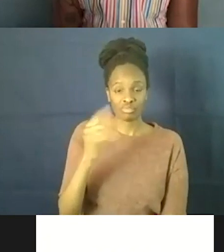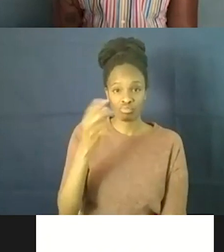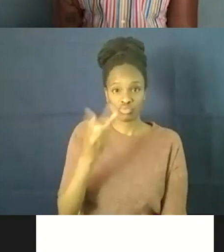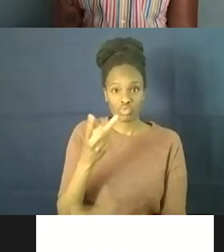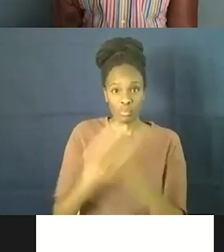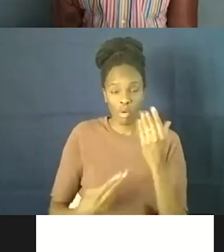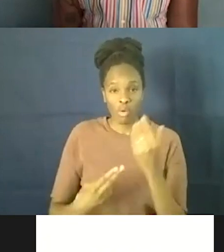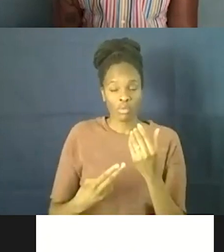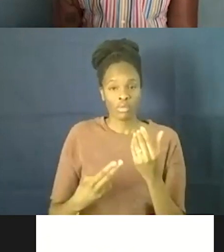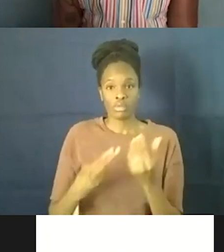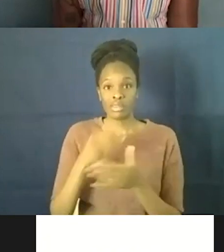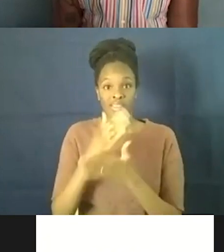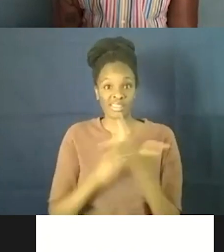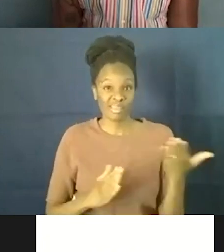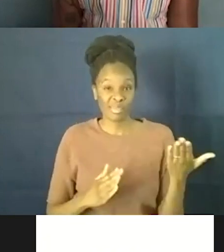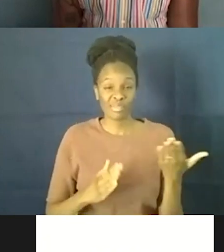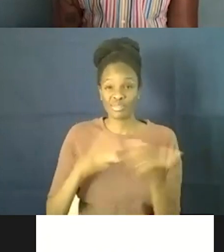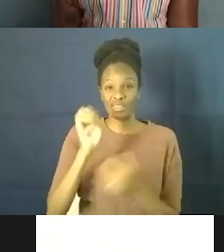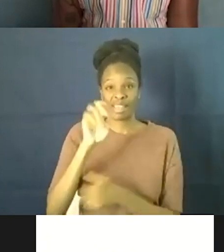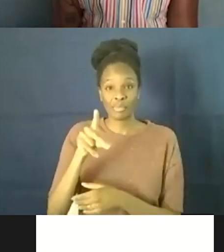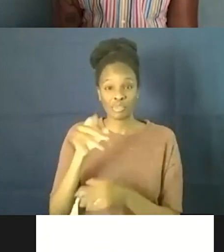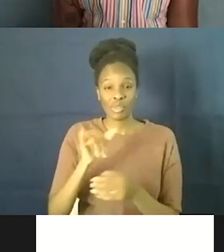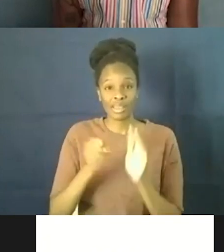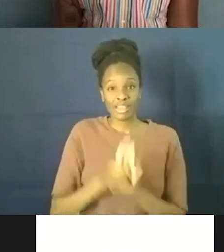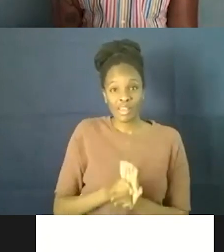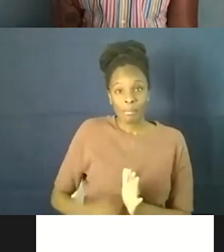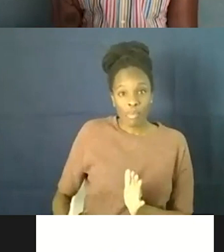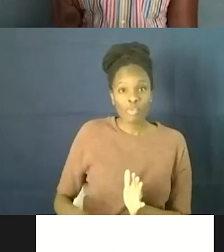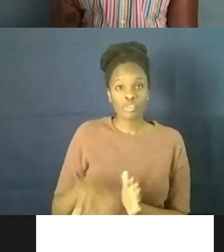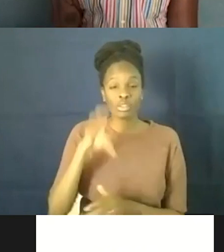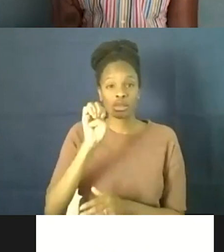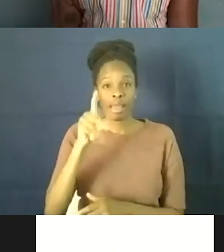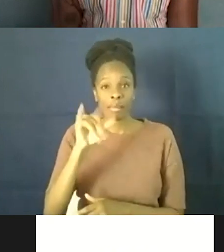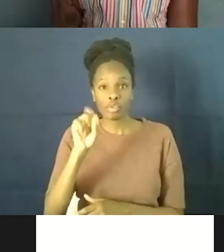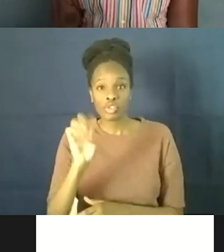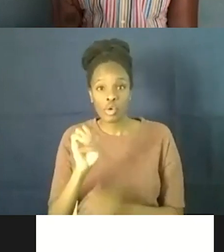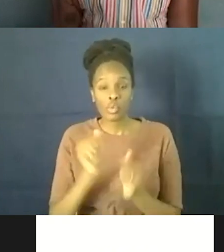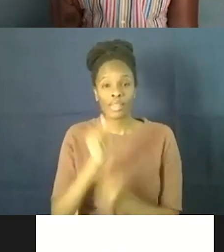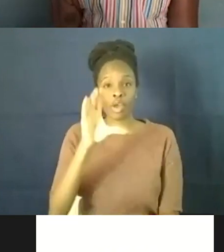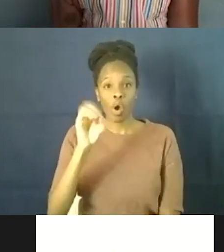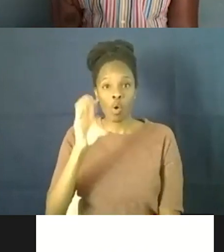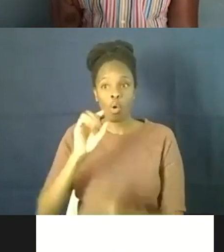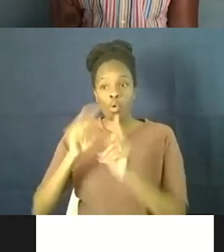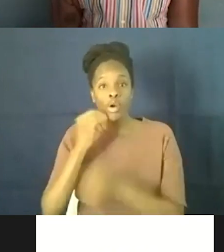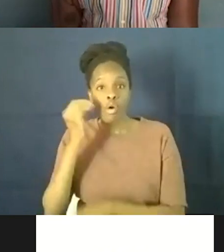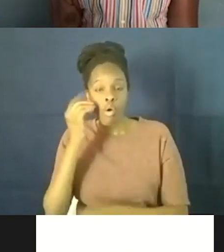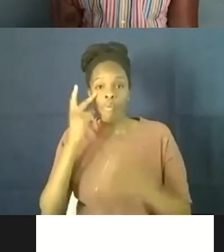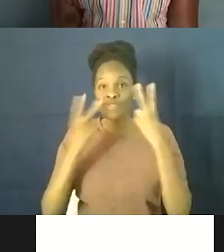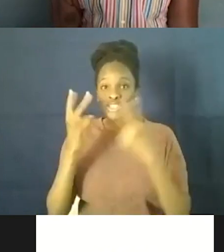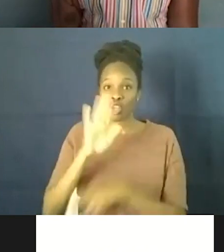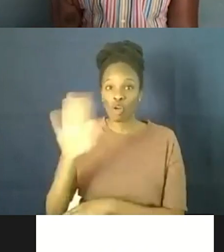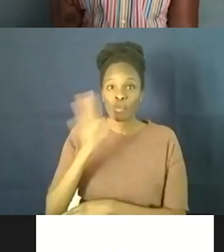very acclaimed for, things like the abortion episode with Coco, you know, her going home, visiting her parents,